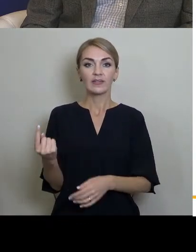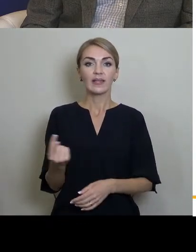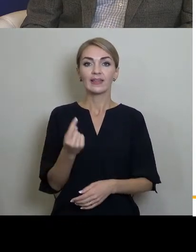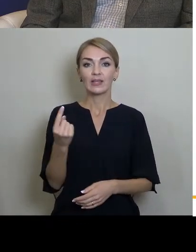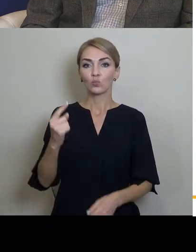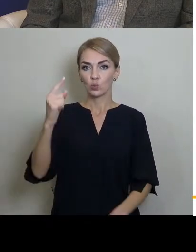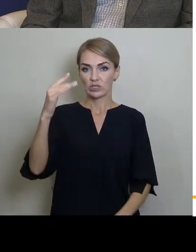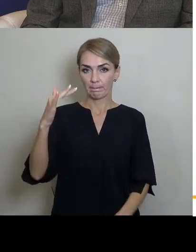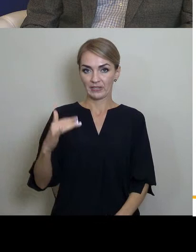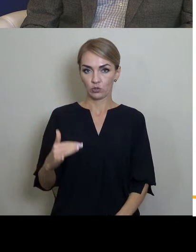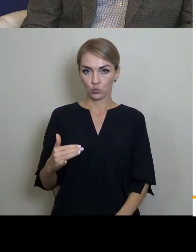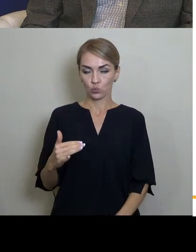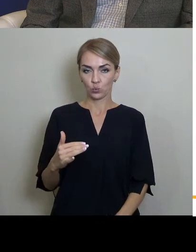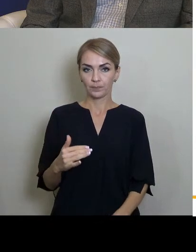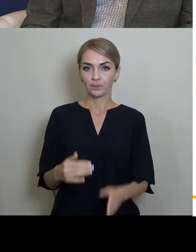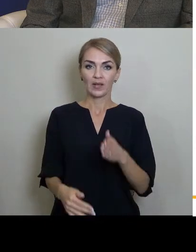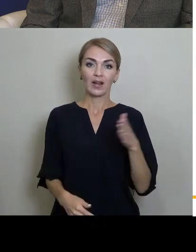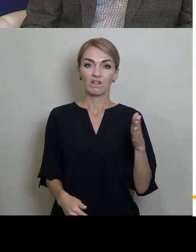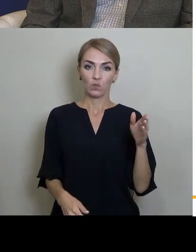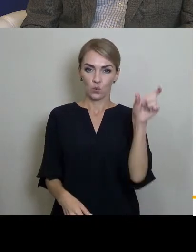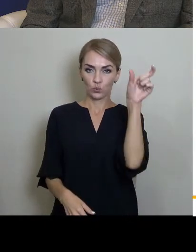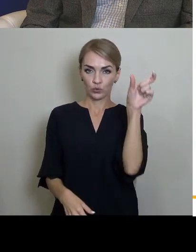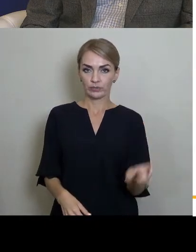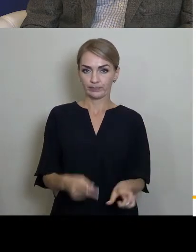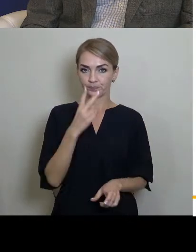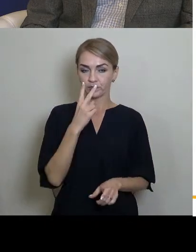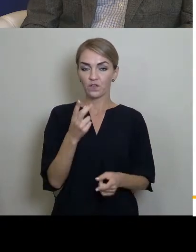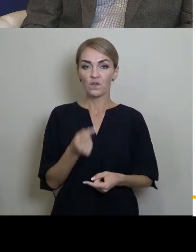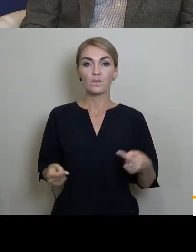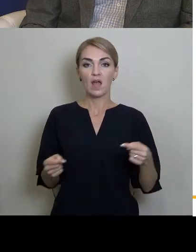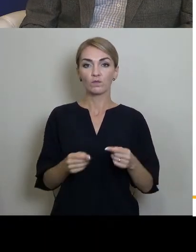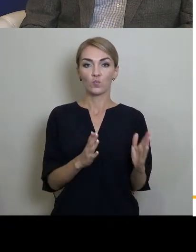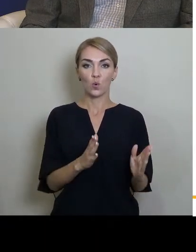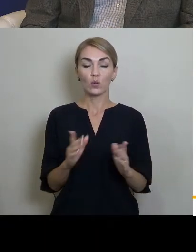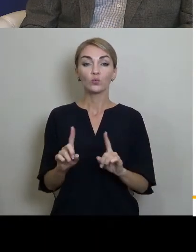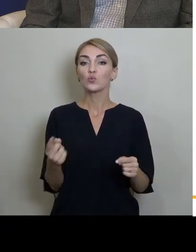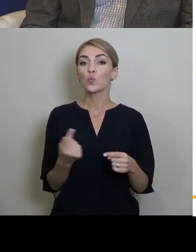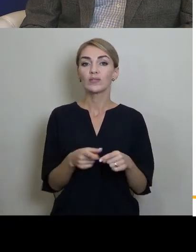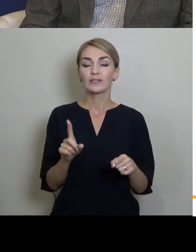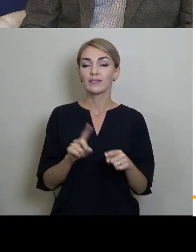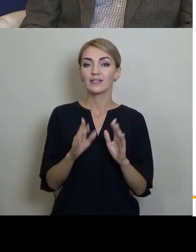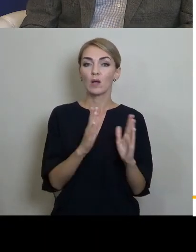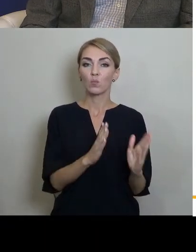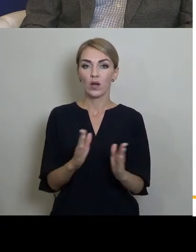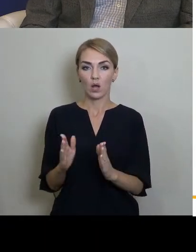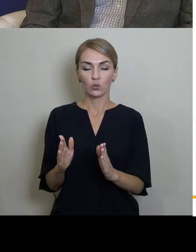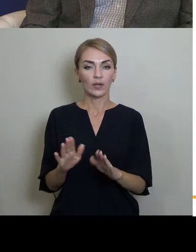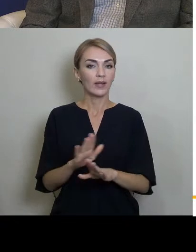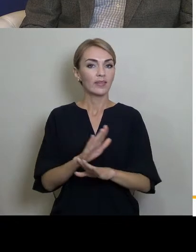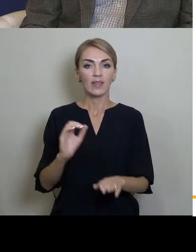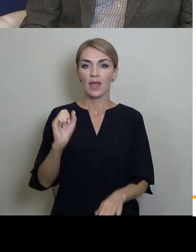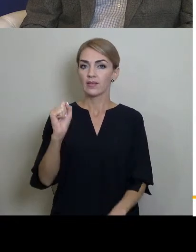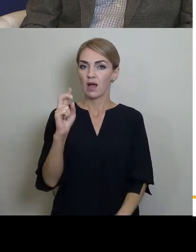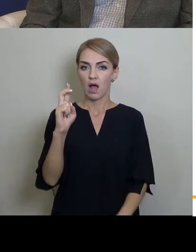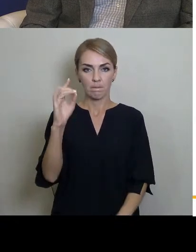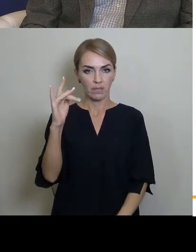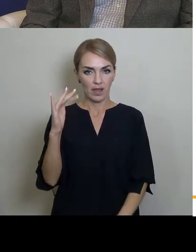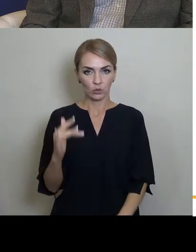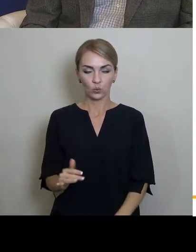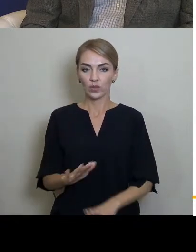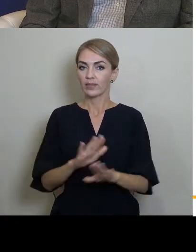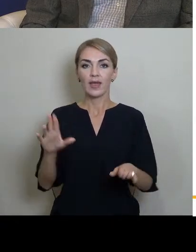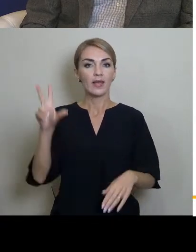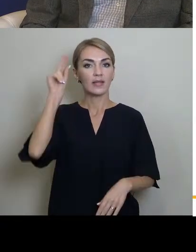But all the other candidates are being listed in a certain order. What this order is, it's not